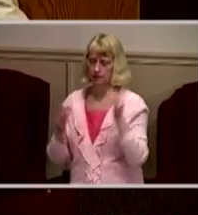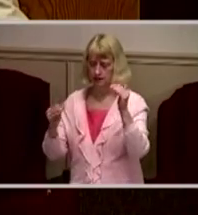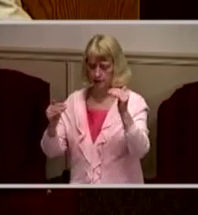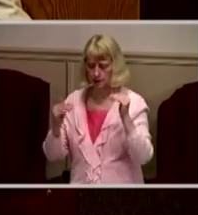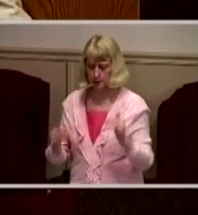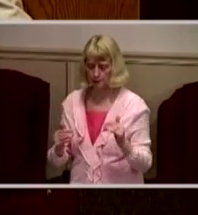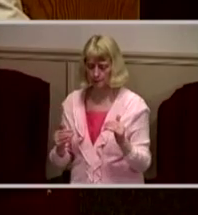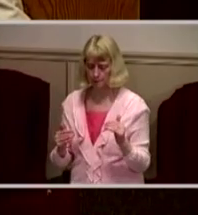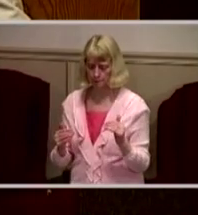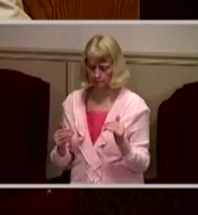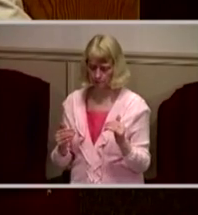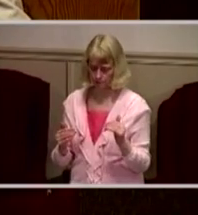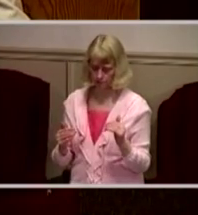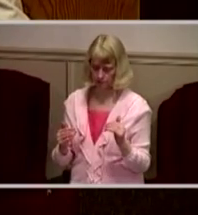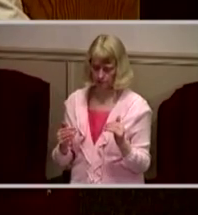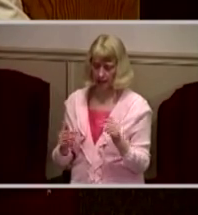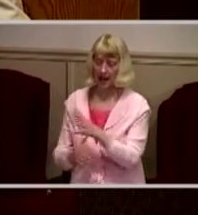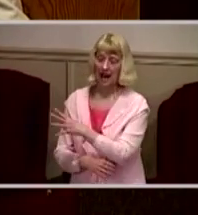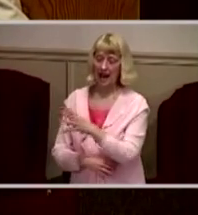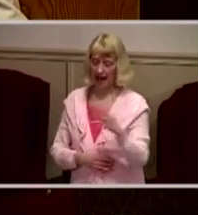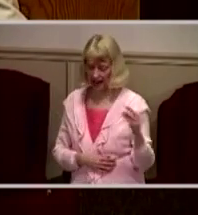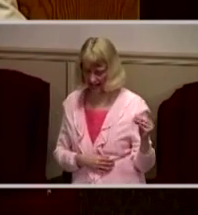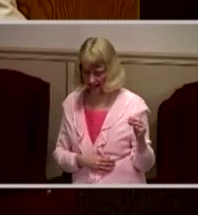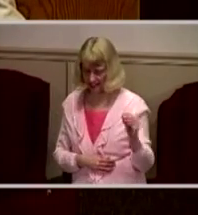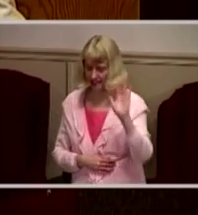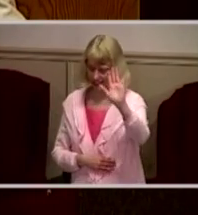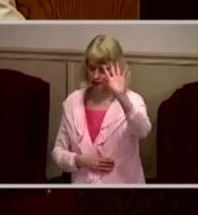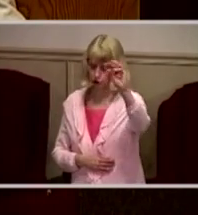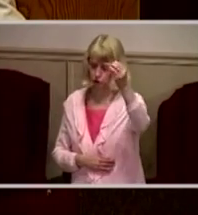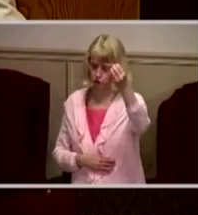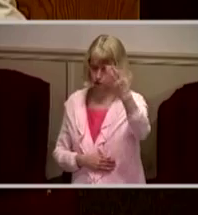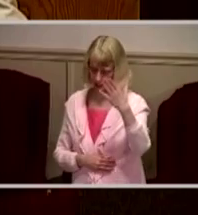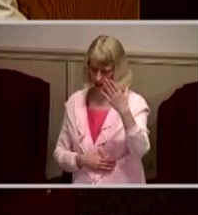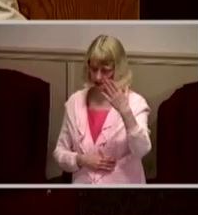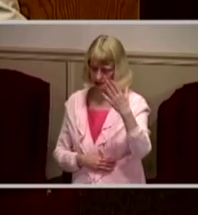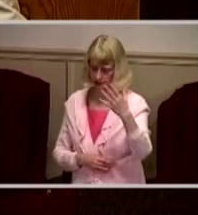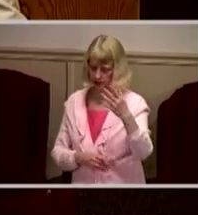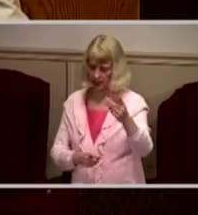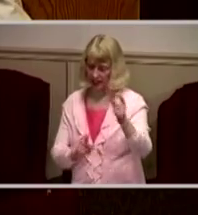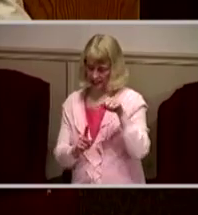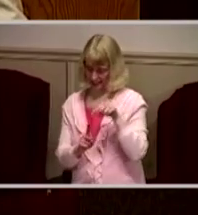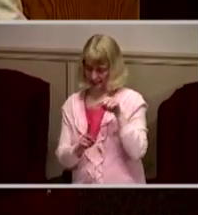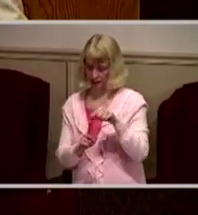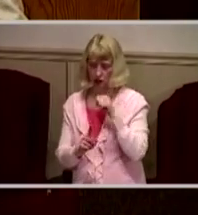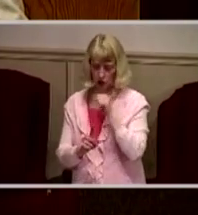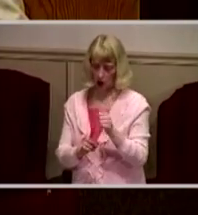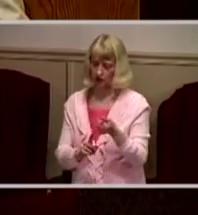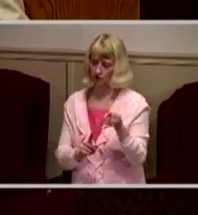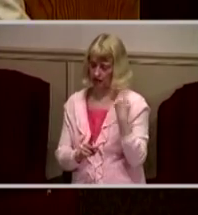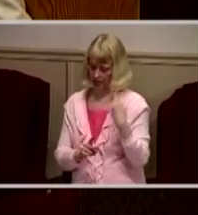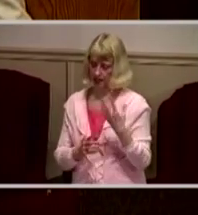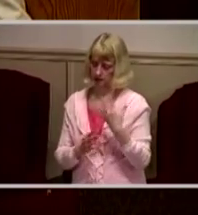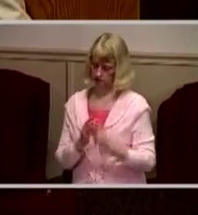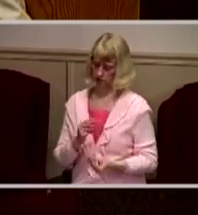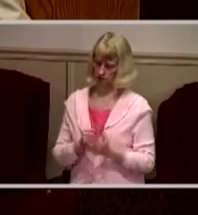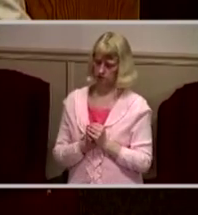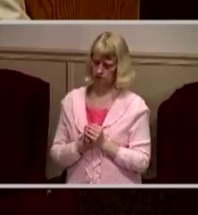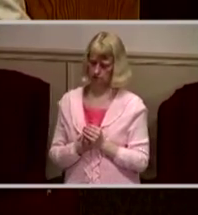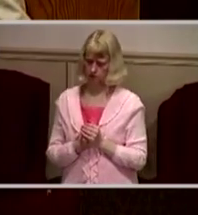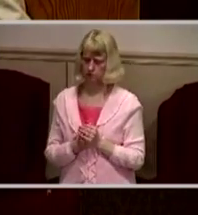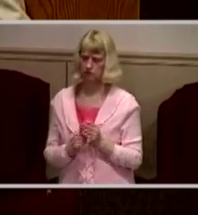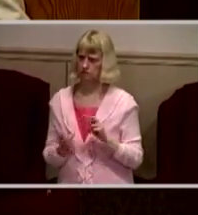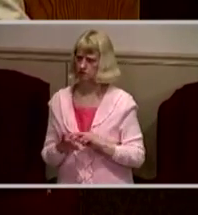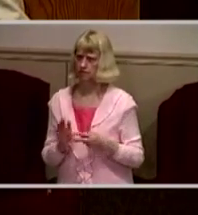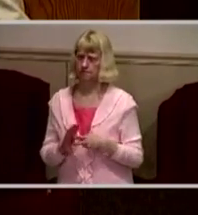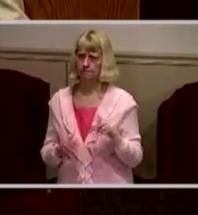says, and his grace, which bestowed upon me, was not in vain. What does this